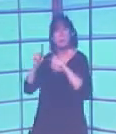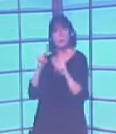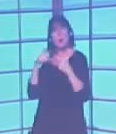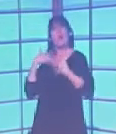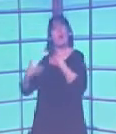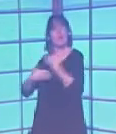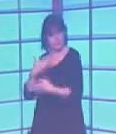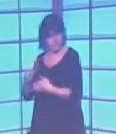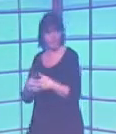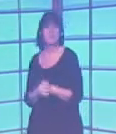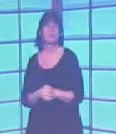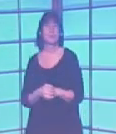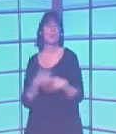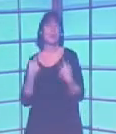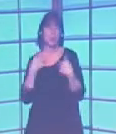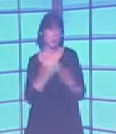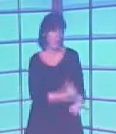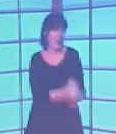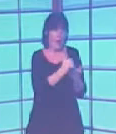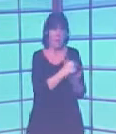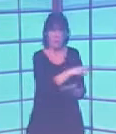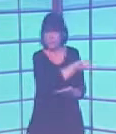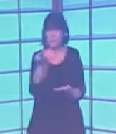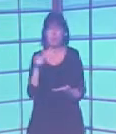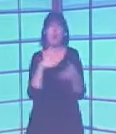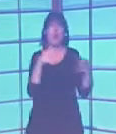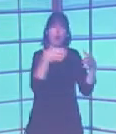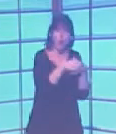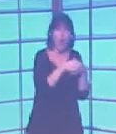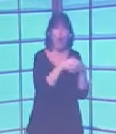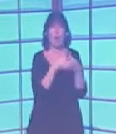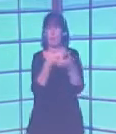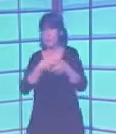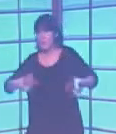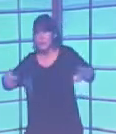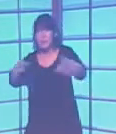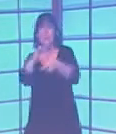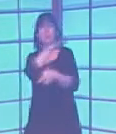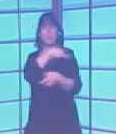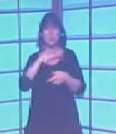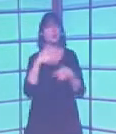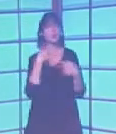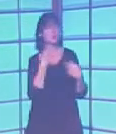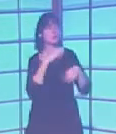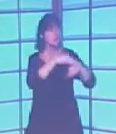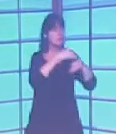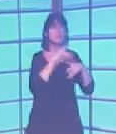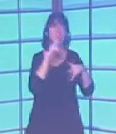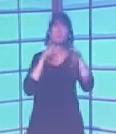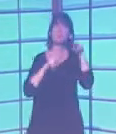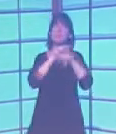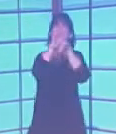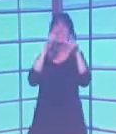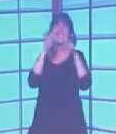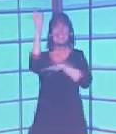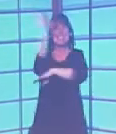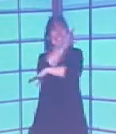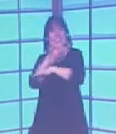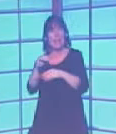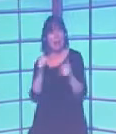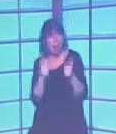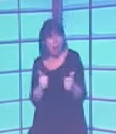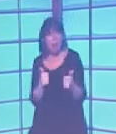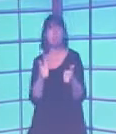which involves assisting clubs and venues to appraise the accessibility of architectural designs, either of proposed improvements or of a